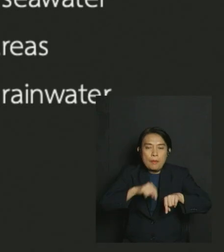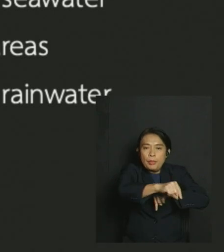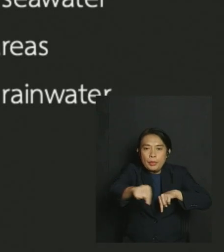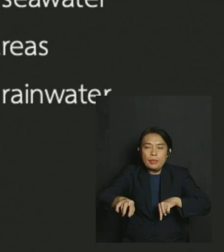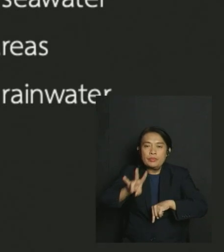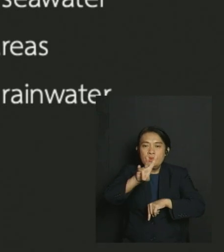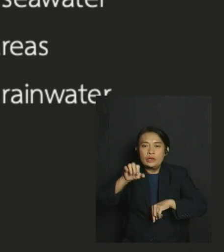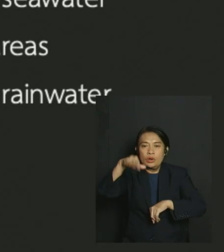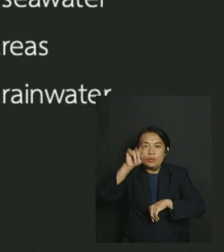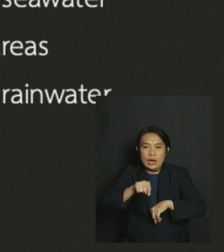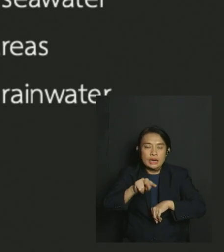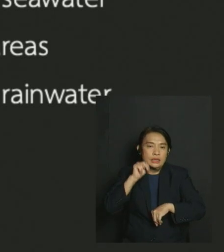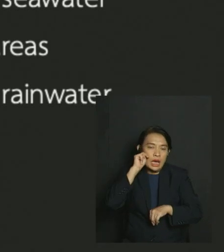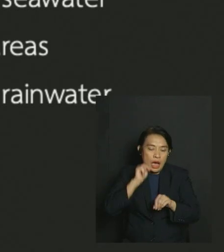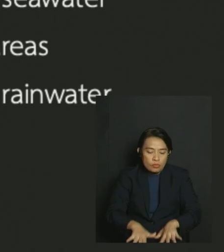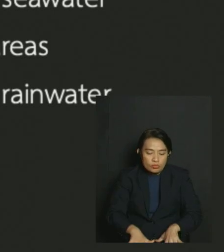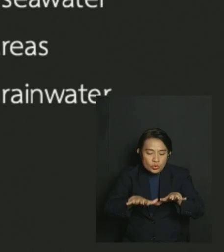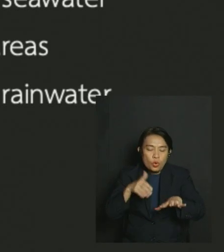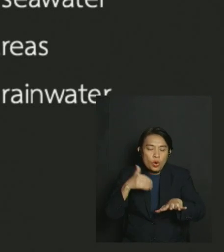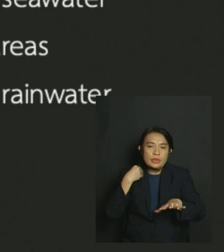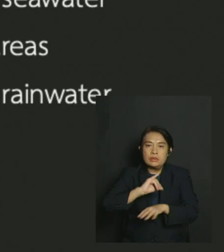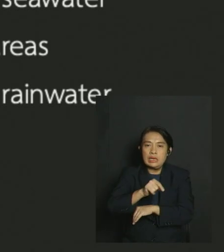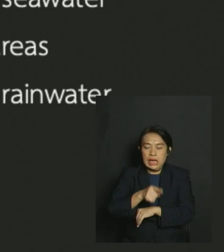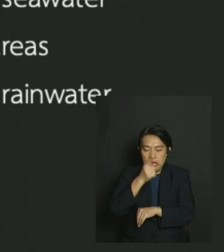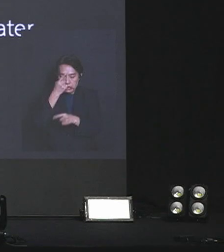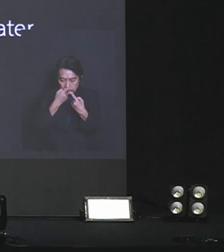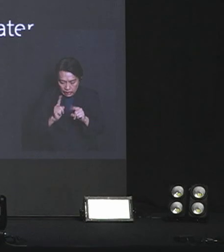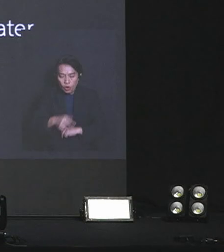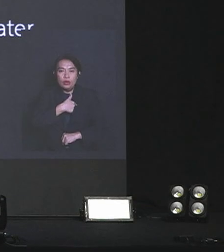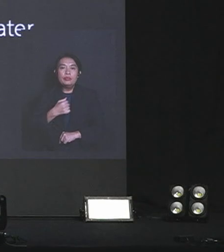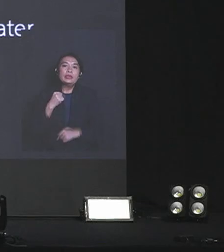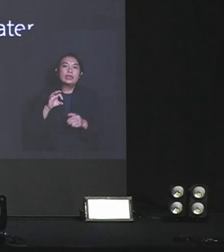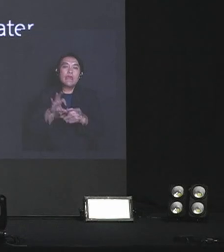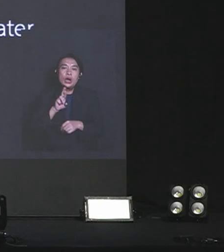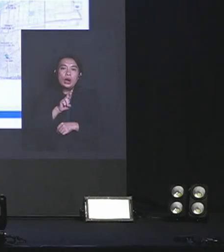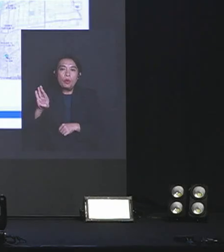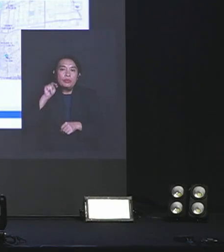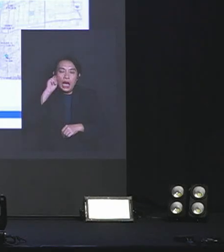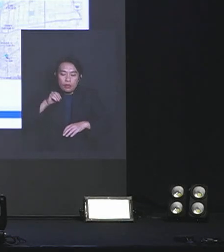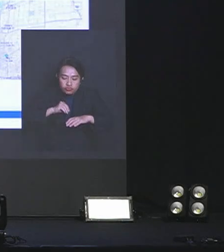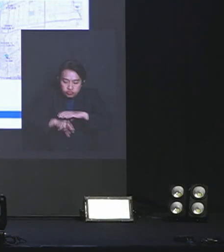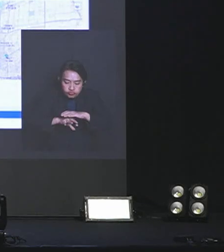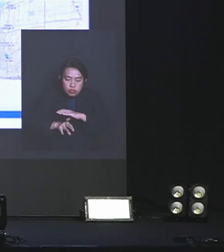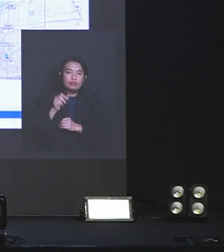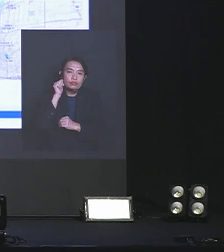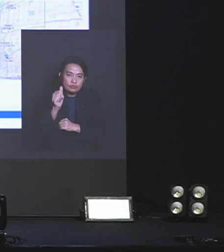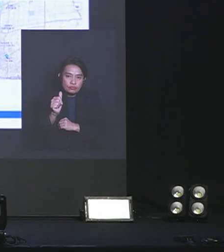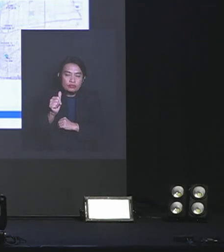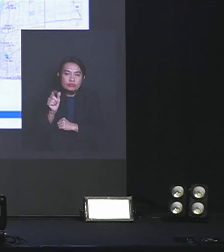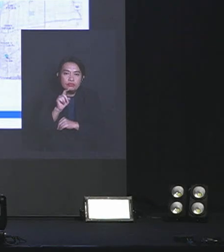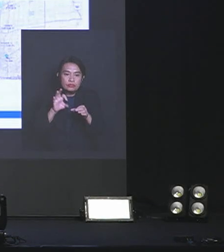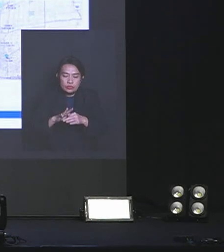a good sewer to ensure that the water go to the tunnel. Yeah. This is